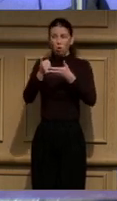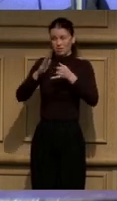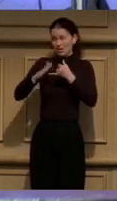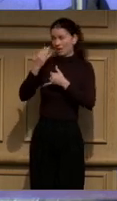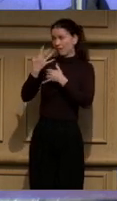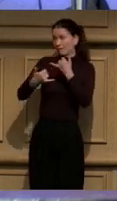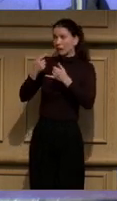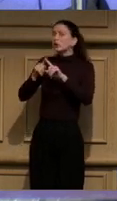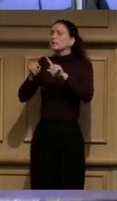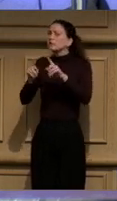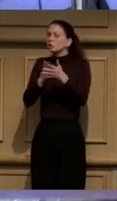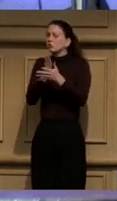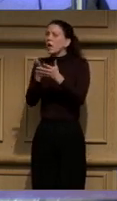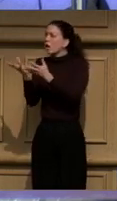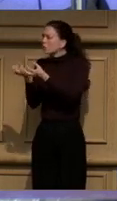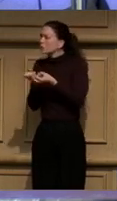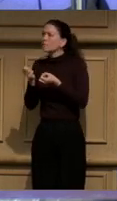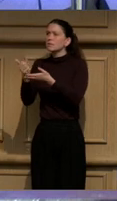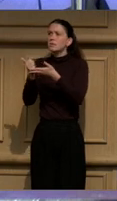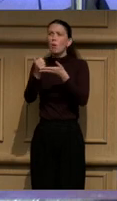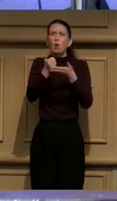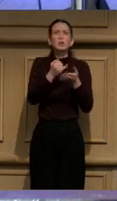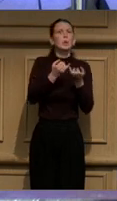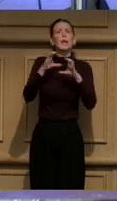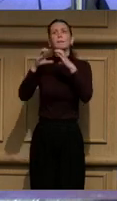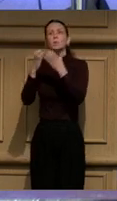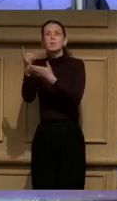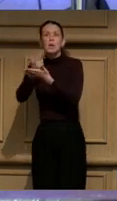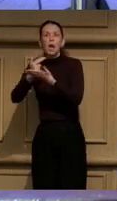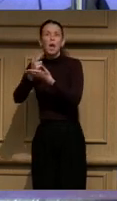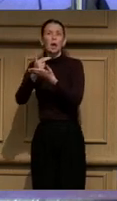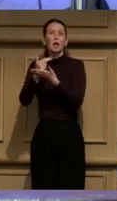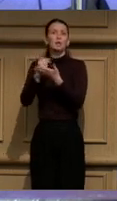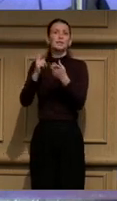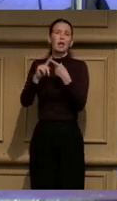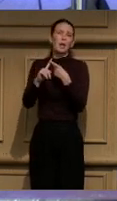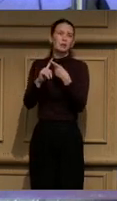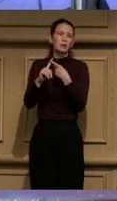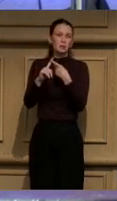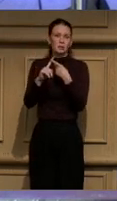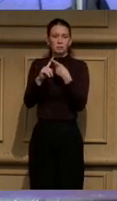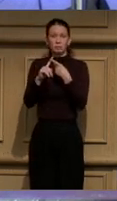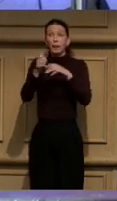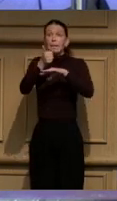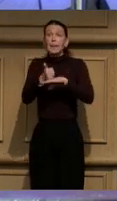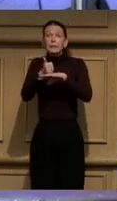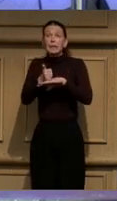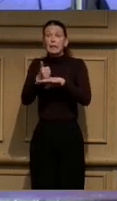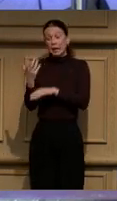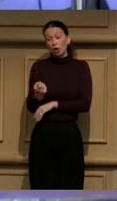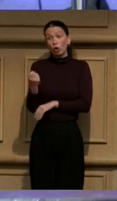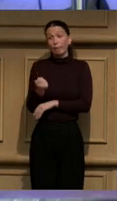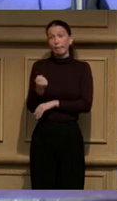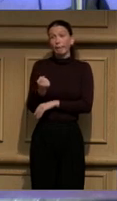like collecting art and also the basic income. So these are all